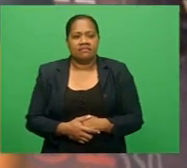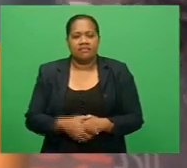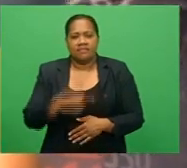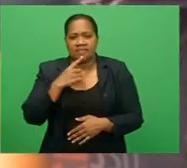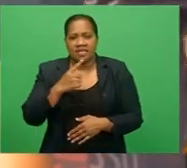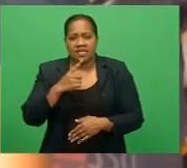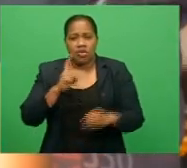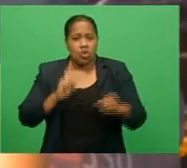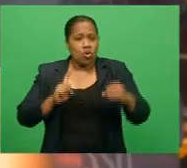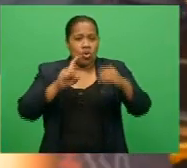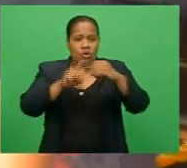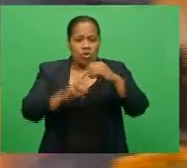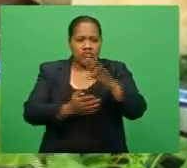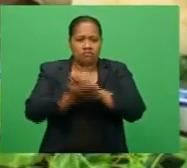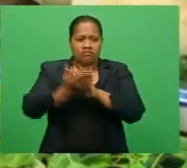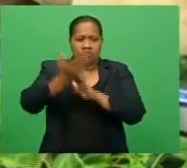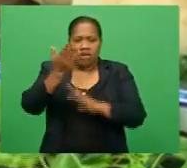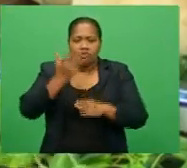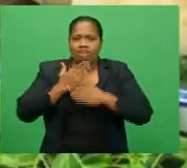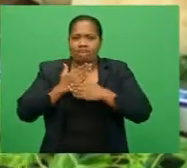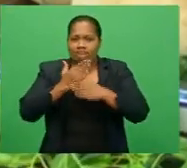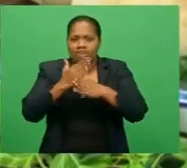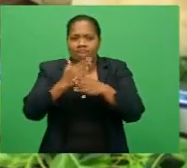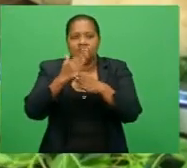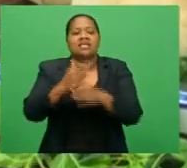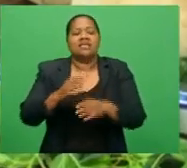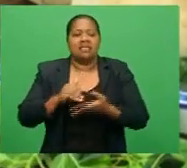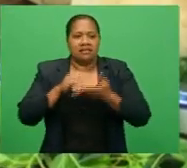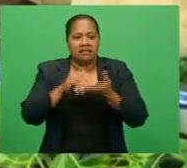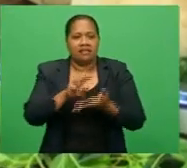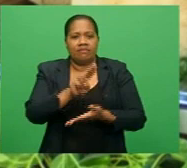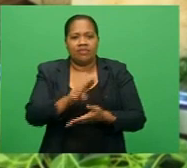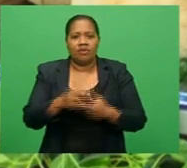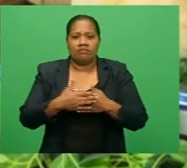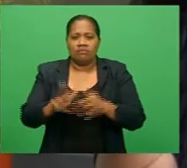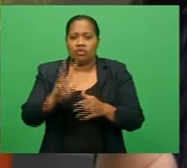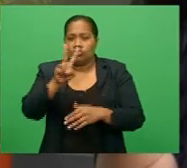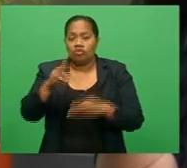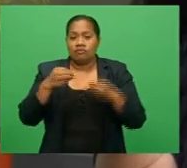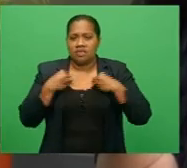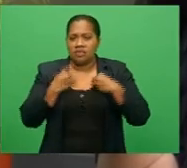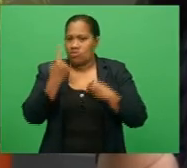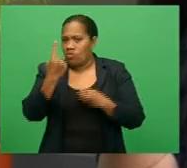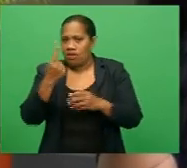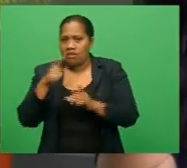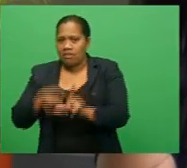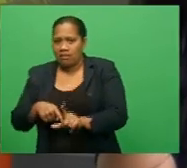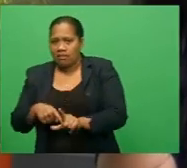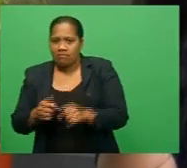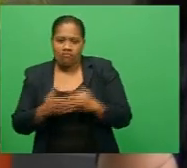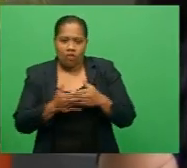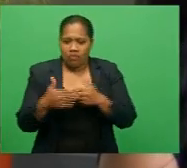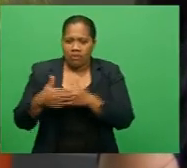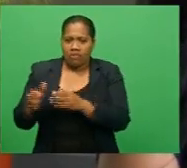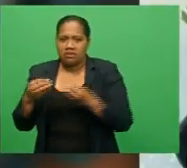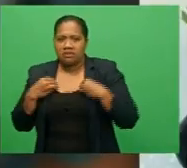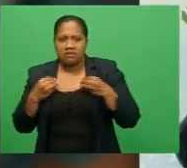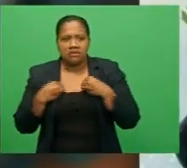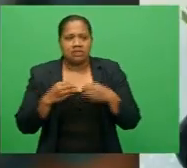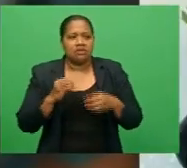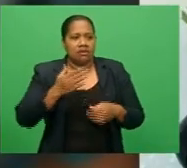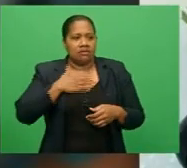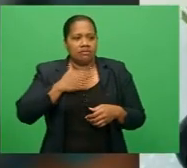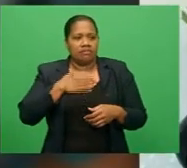goals high and working towards it has helped her open 2 businesses in 1 year. I've always put my career first before